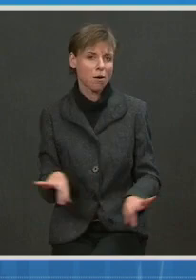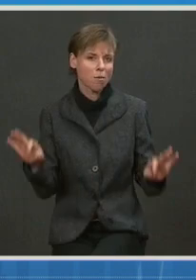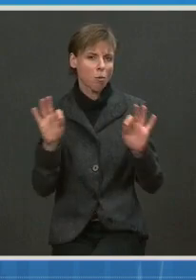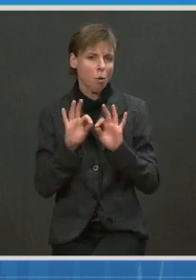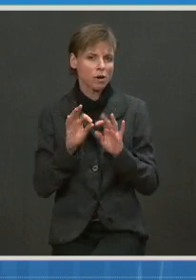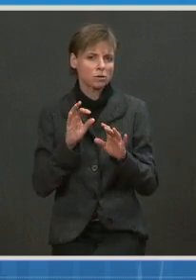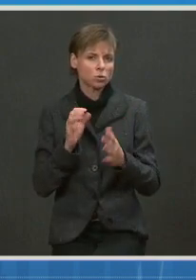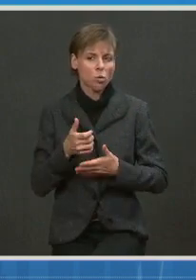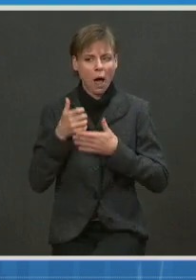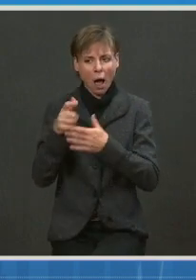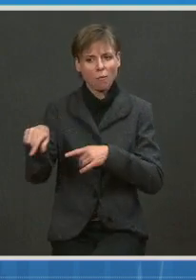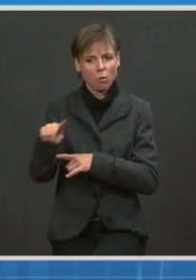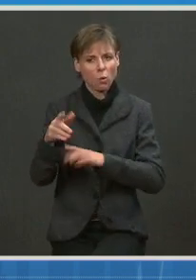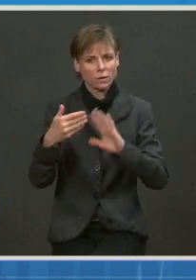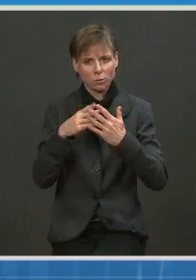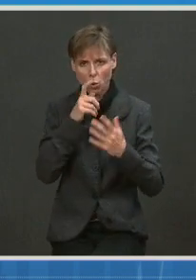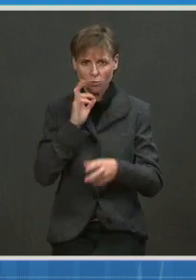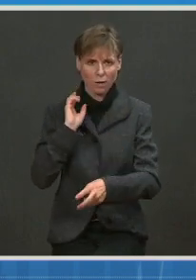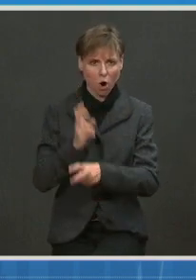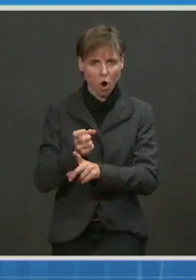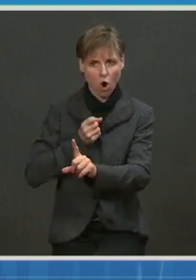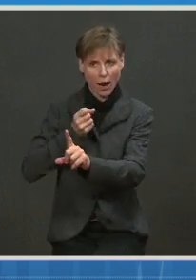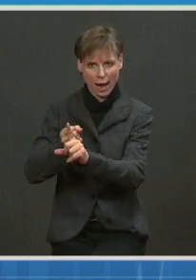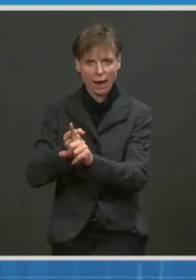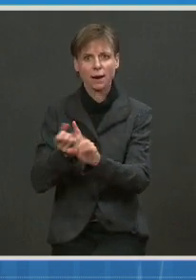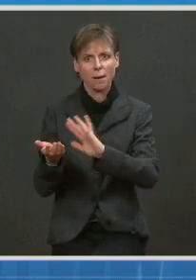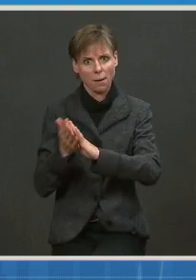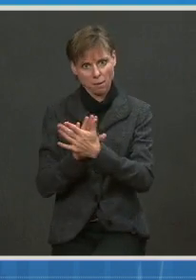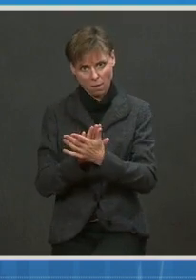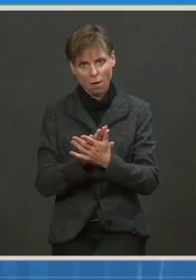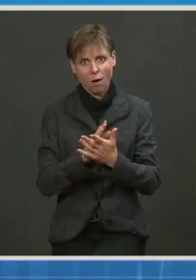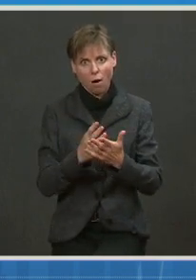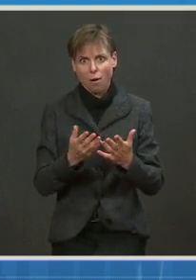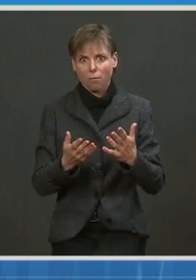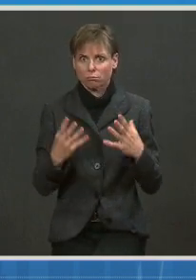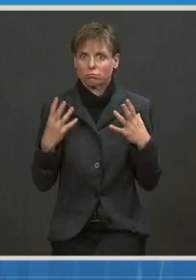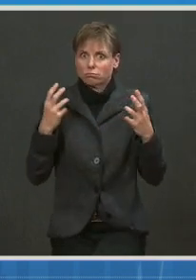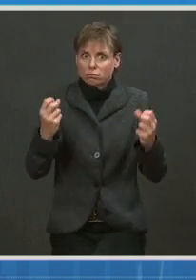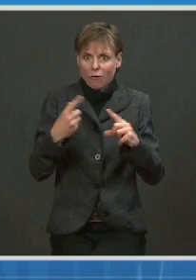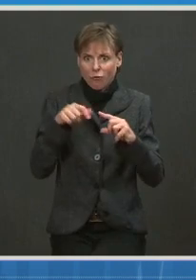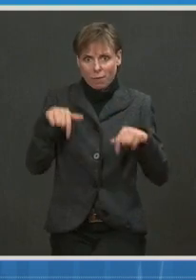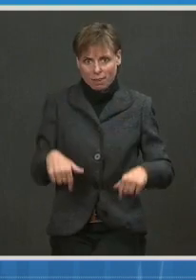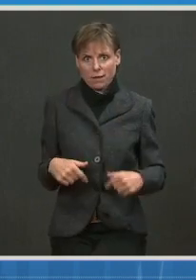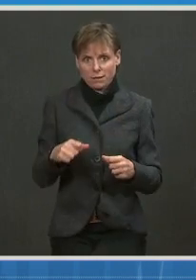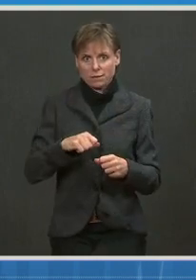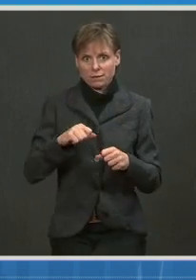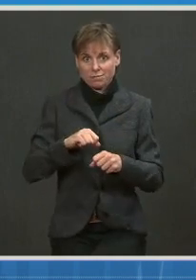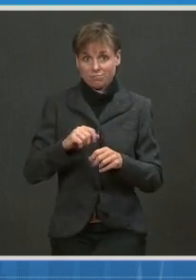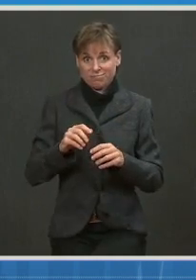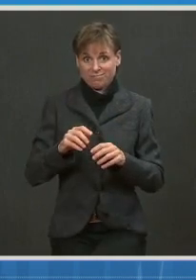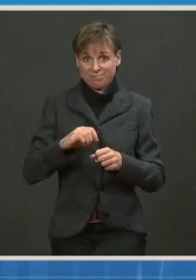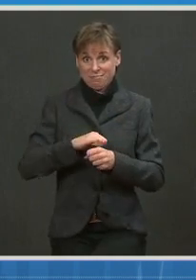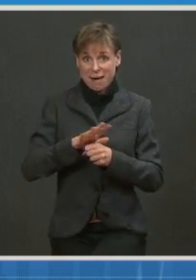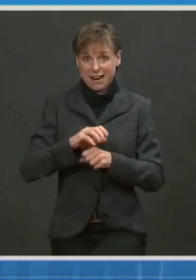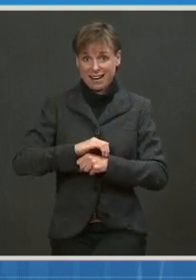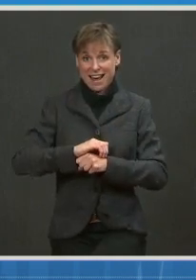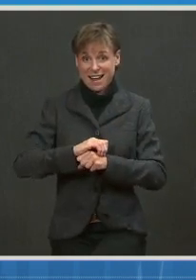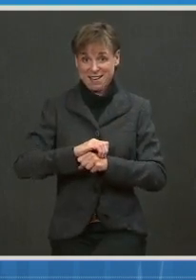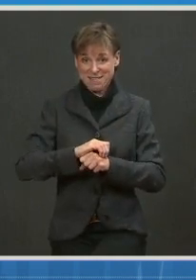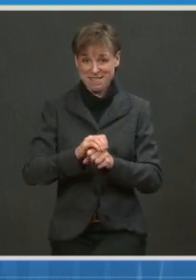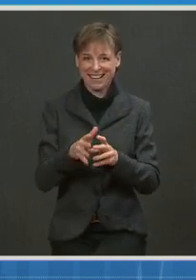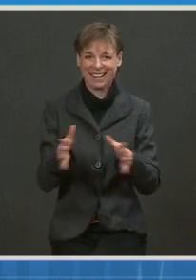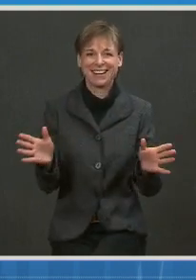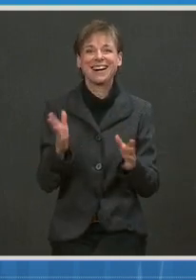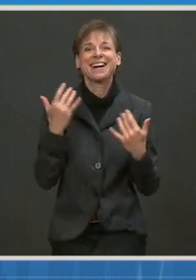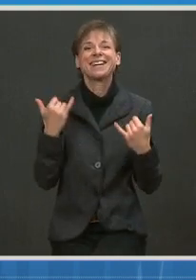hit communities turn the corner on this pandemic. Thank you, and I'll now turn it over to Dr. Fauci. Thank you very